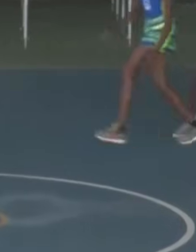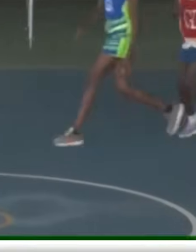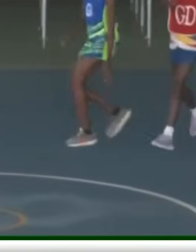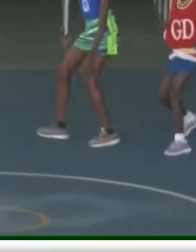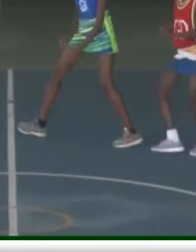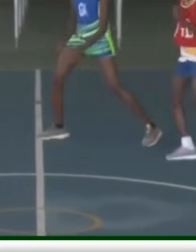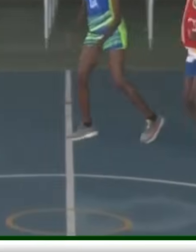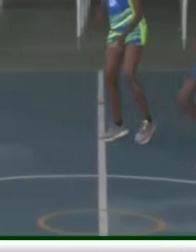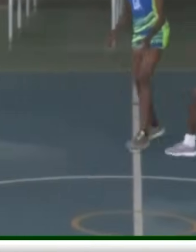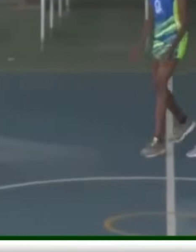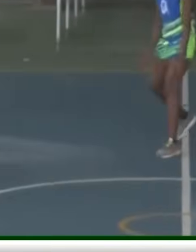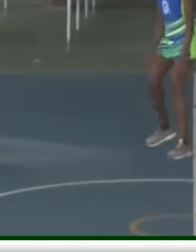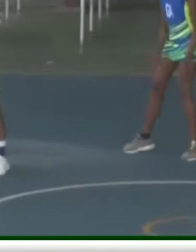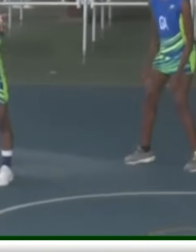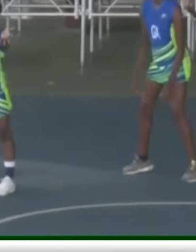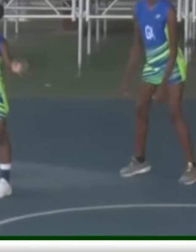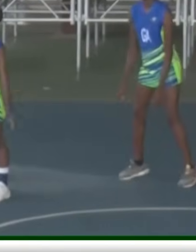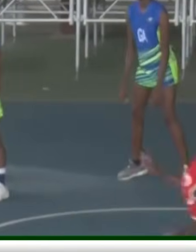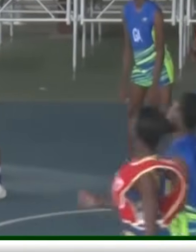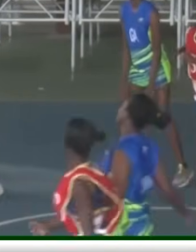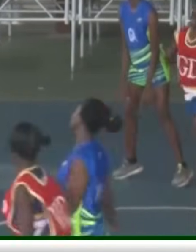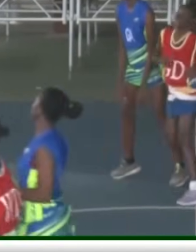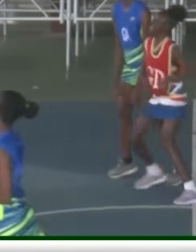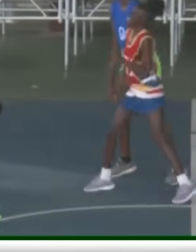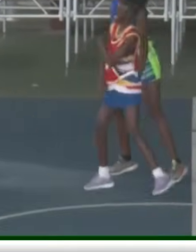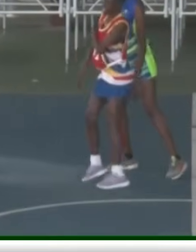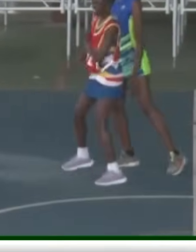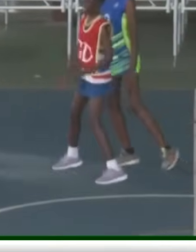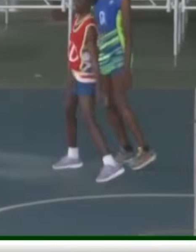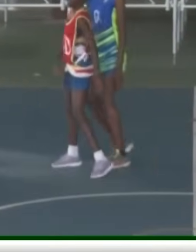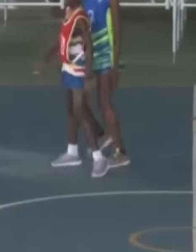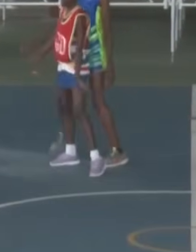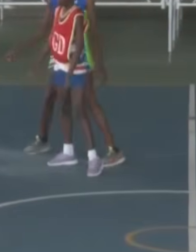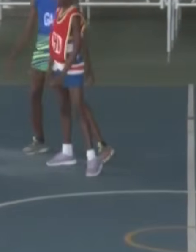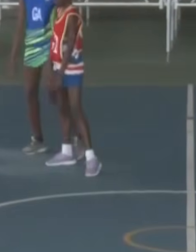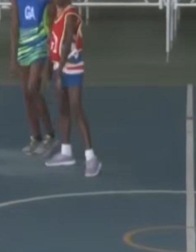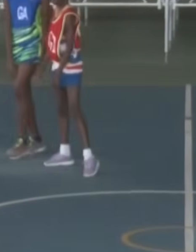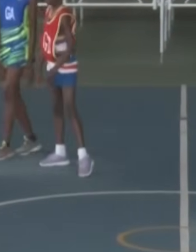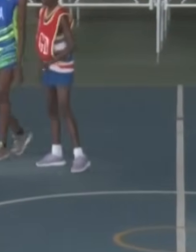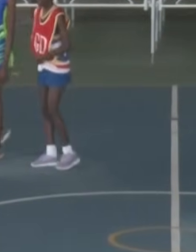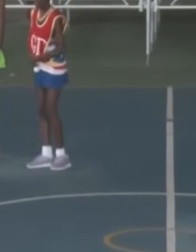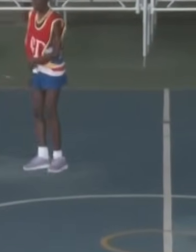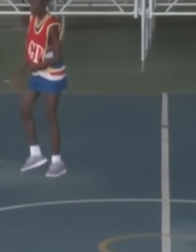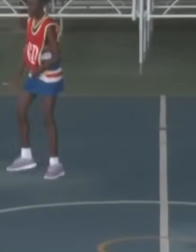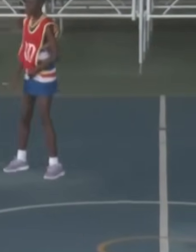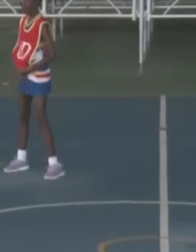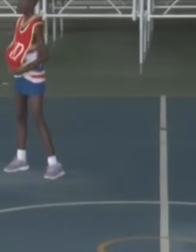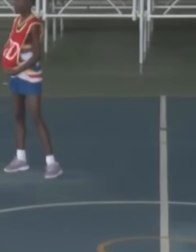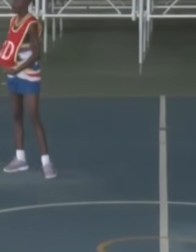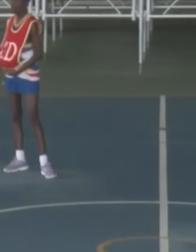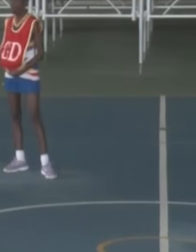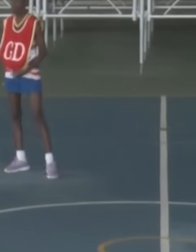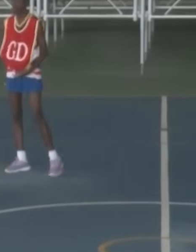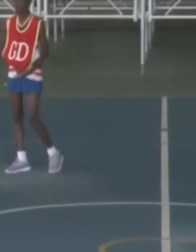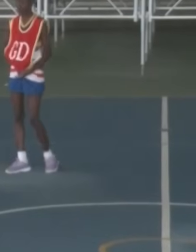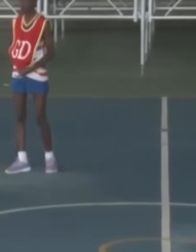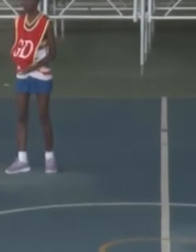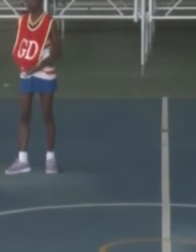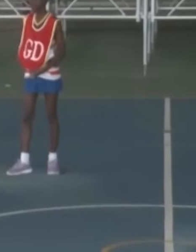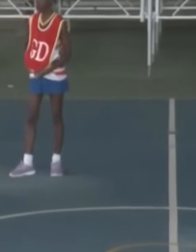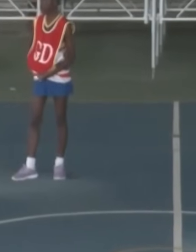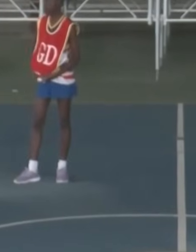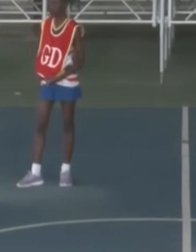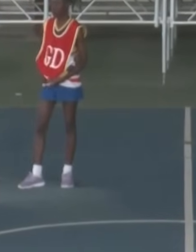Darrell Jordan in the red bibs with the center pass, traveling from St. Lucie to the St. Michael's School to take on the